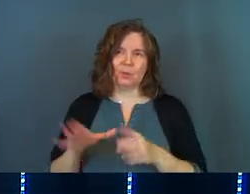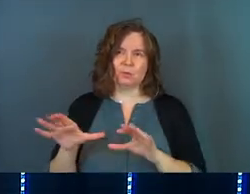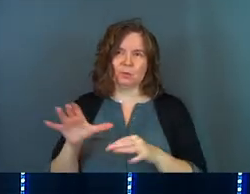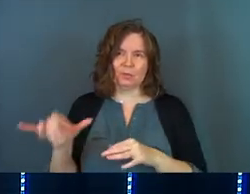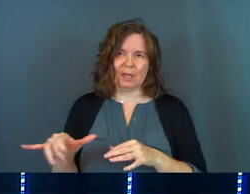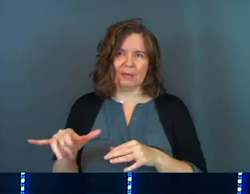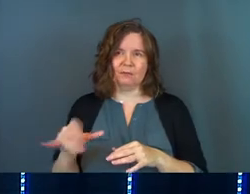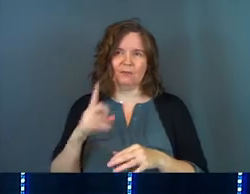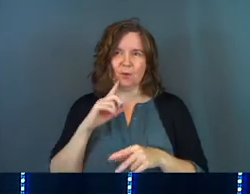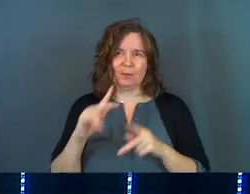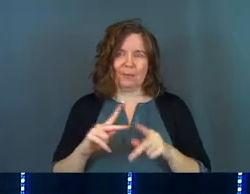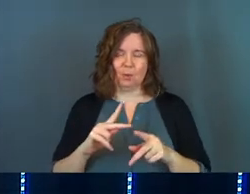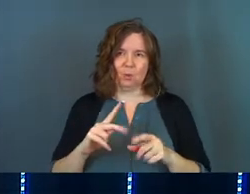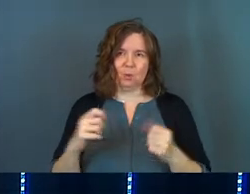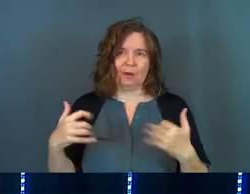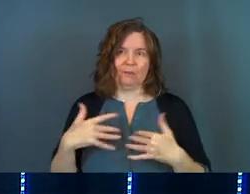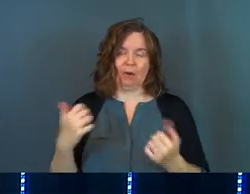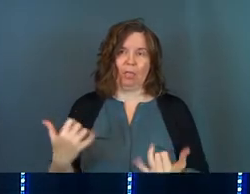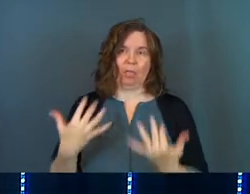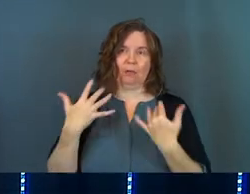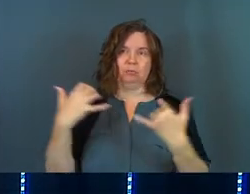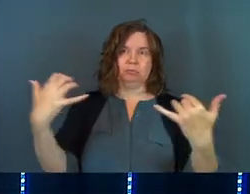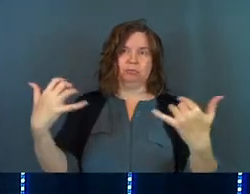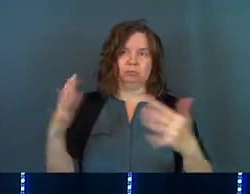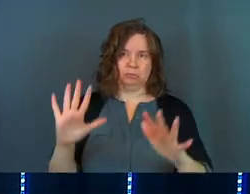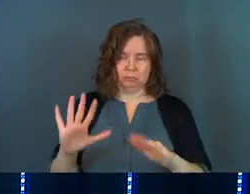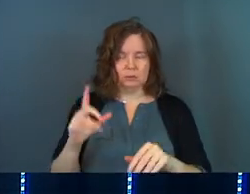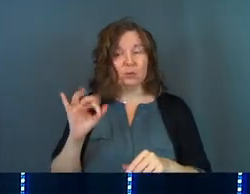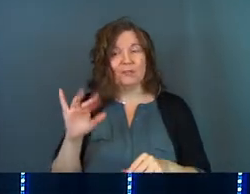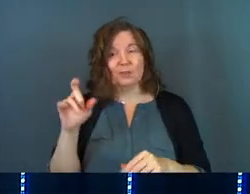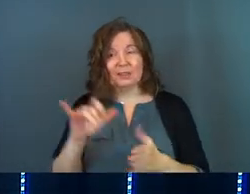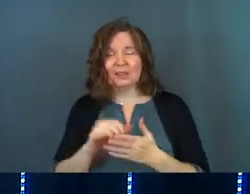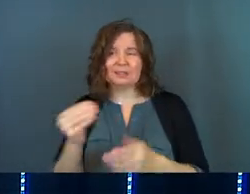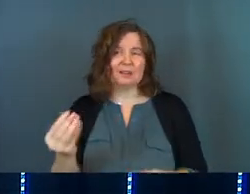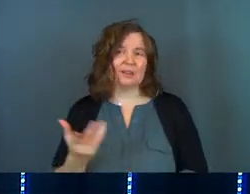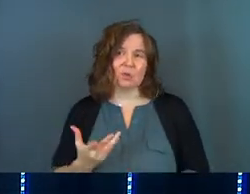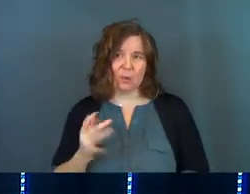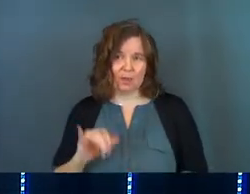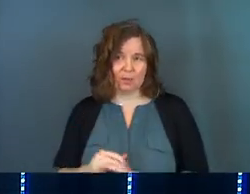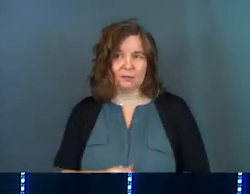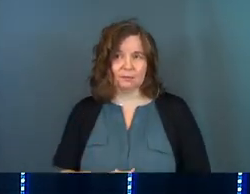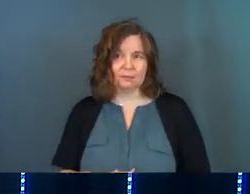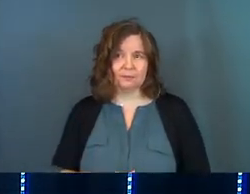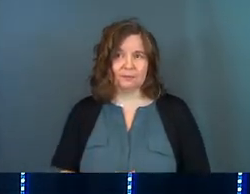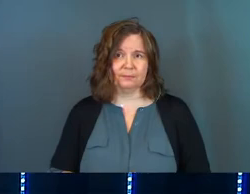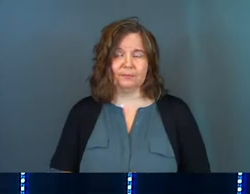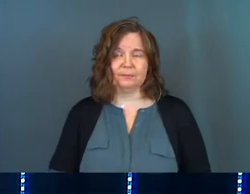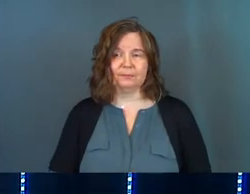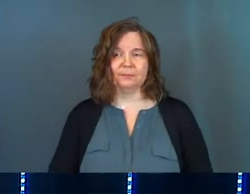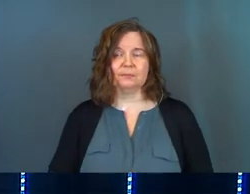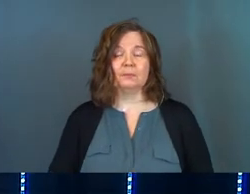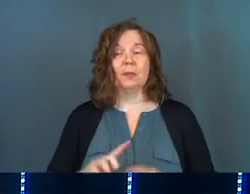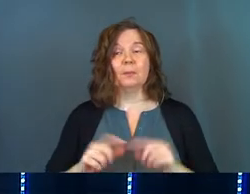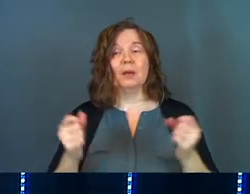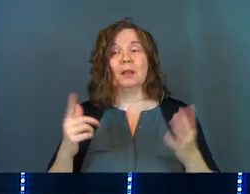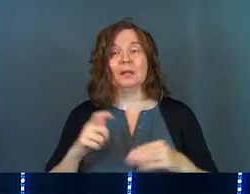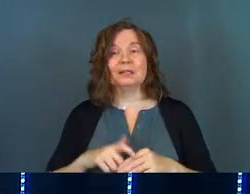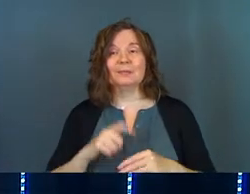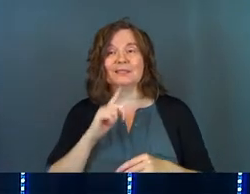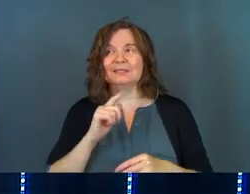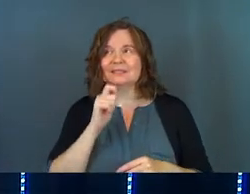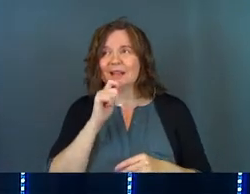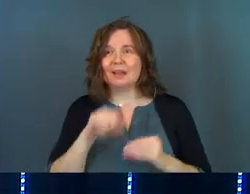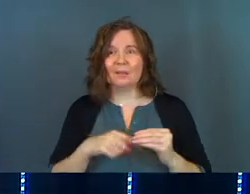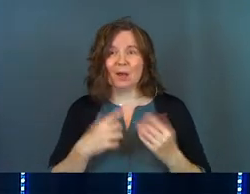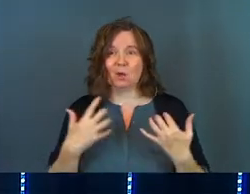that we do baptism, so it doesn't have to be this massive crowd. So if you need that, let us know that. But a lot of times, it's